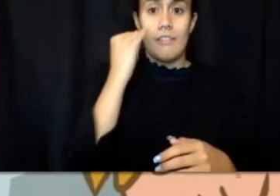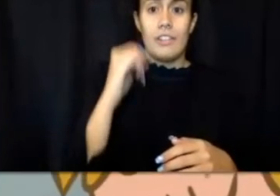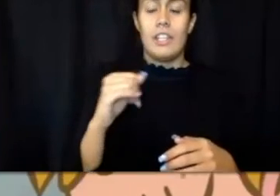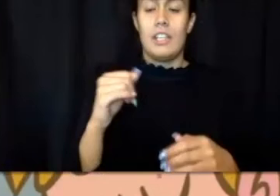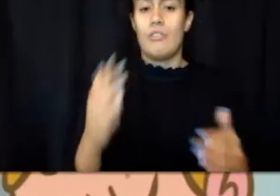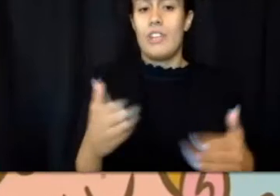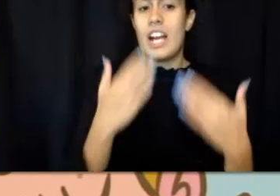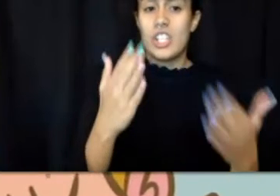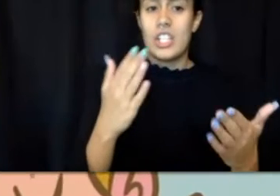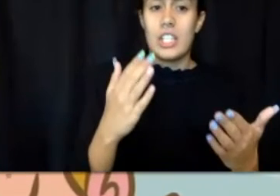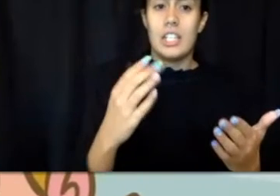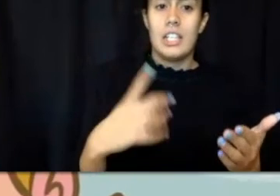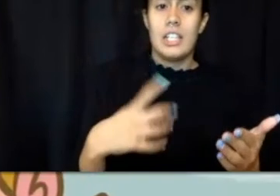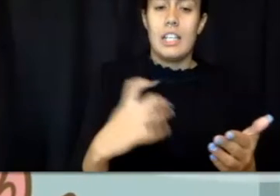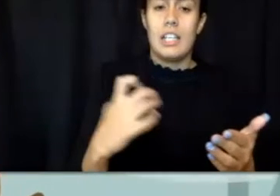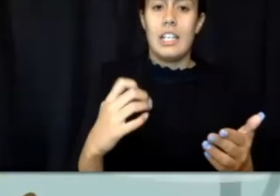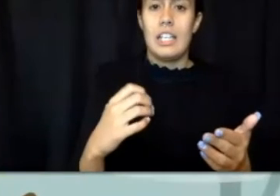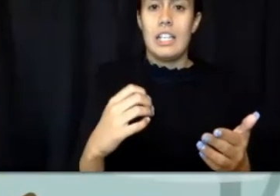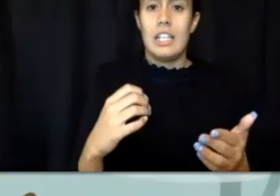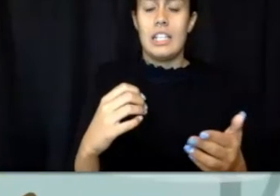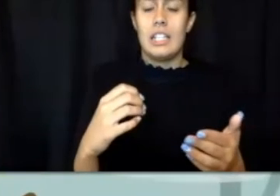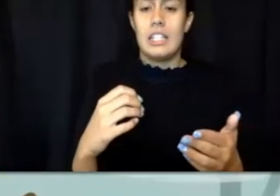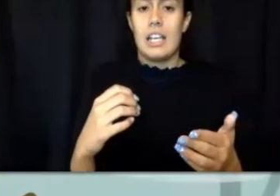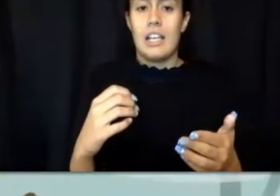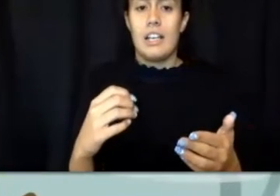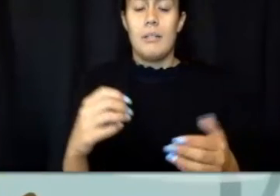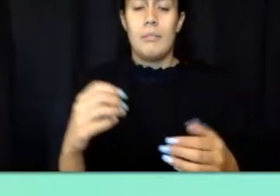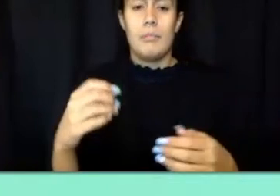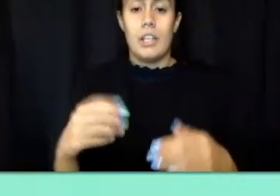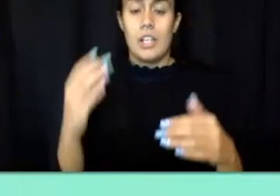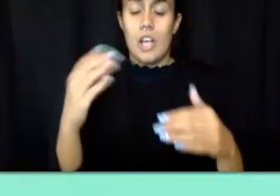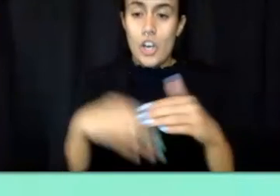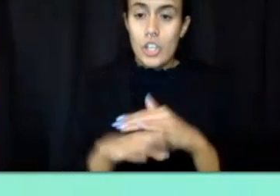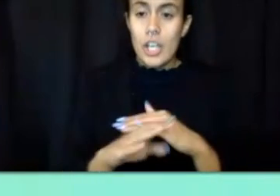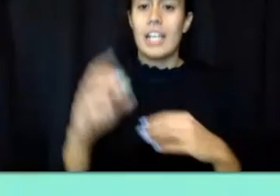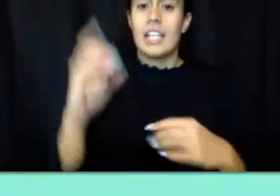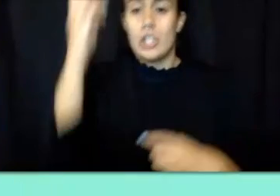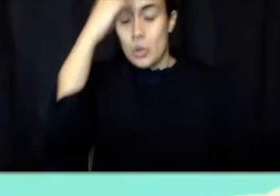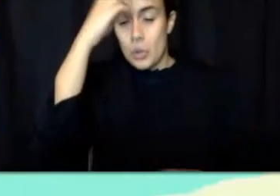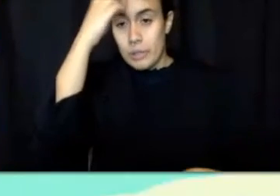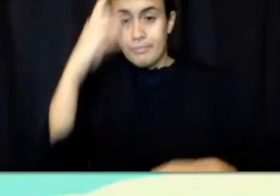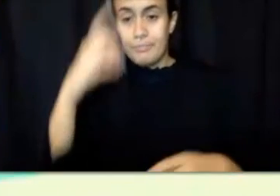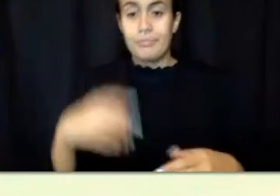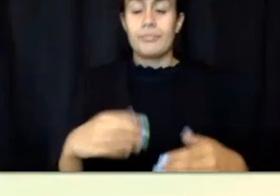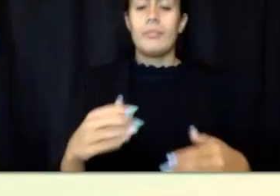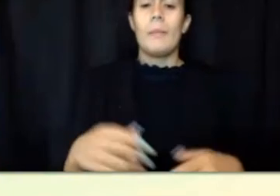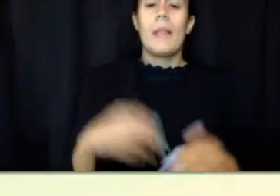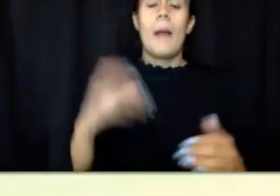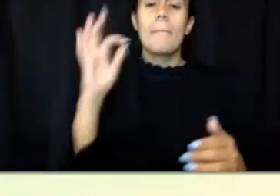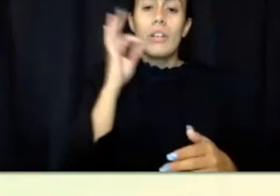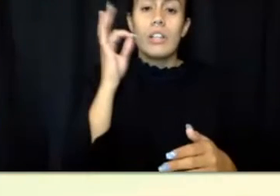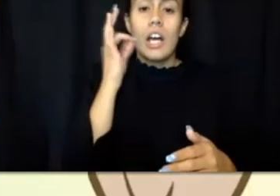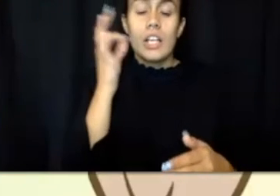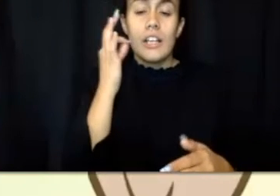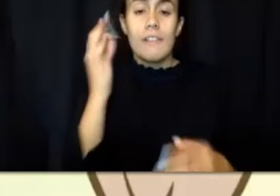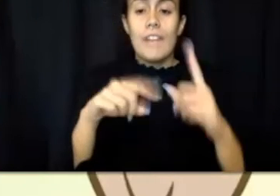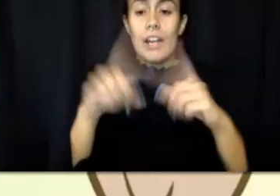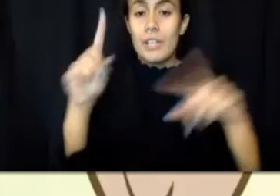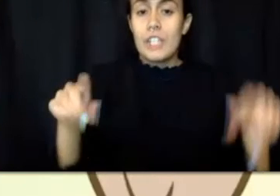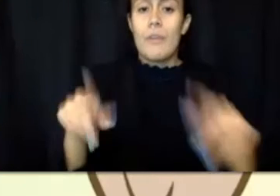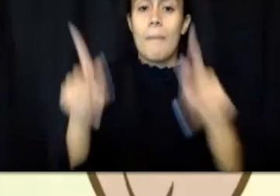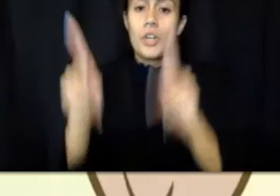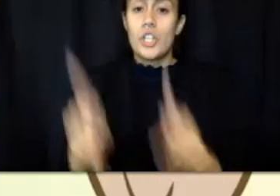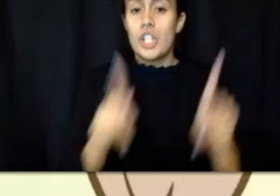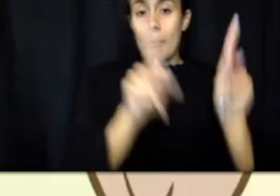marijuana is merely an indication of an underlying disorder. In all likelihood, marijuana's role varies from person